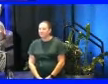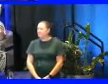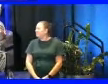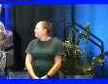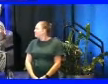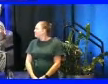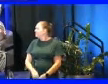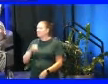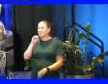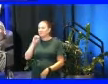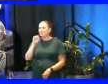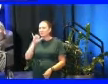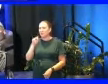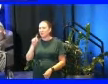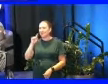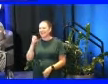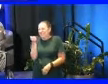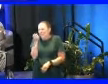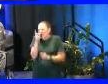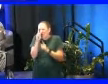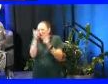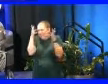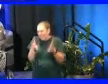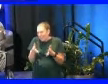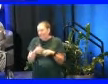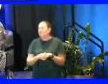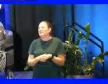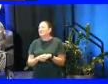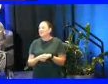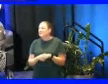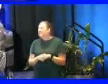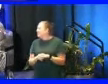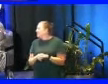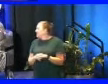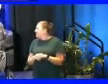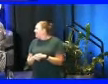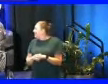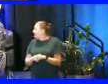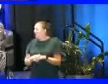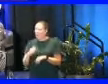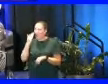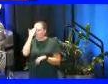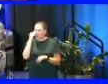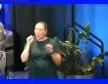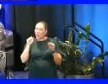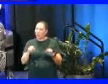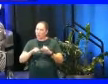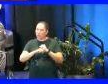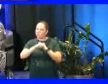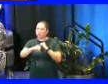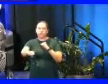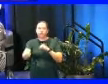So we only have a few more minutes. I know when I was talking to everyone, we could have these conversations all day,